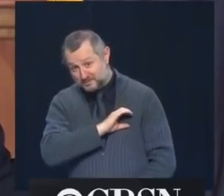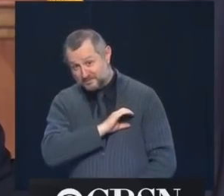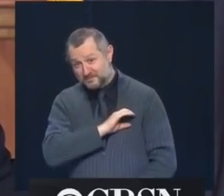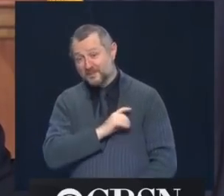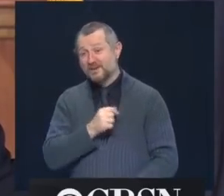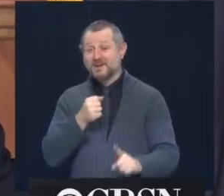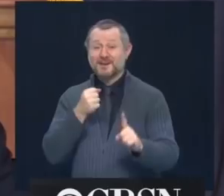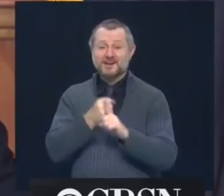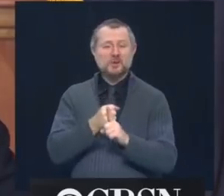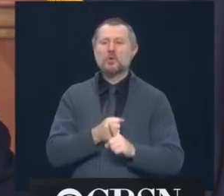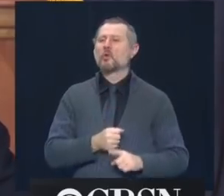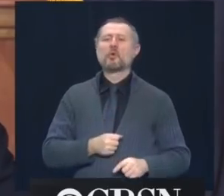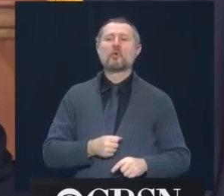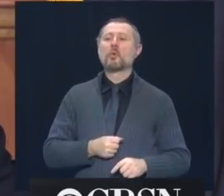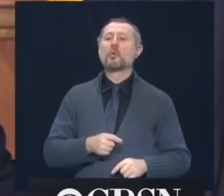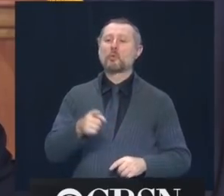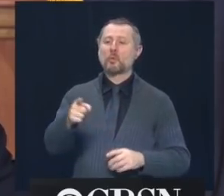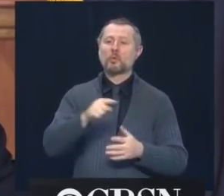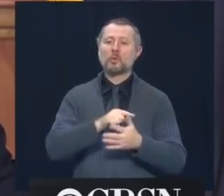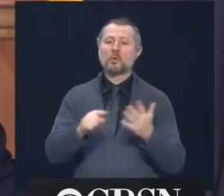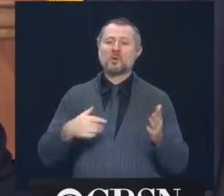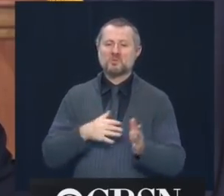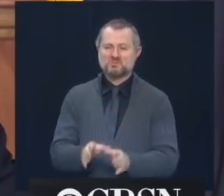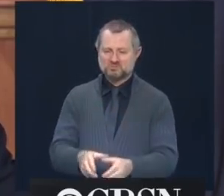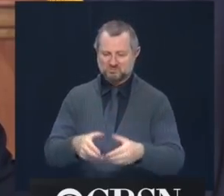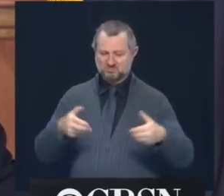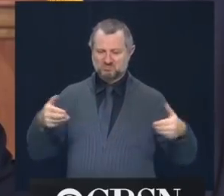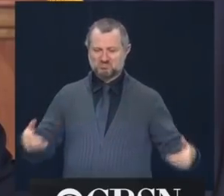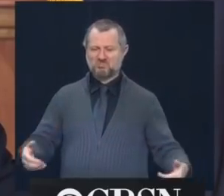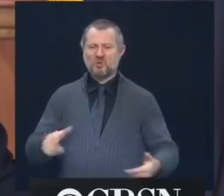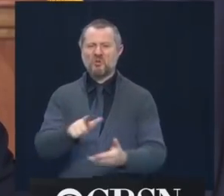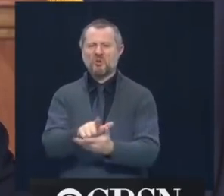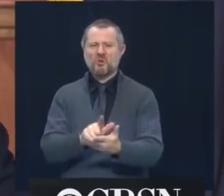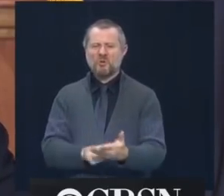I would throw the book at you. I would throw the book at you.